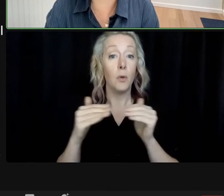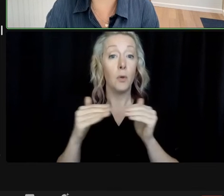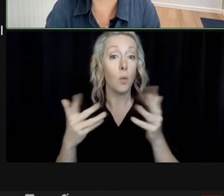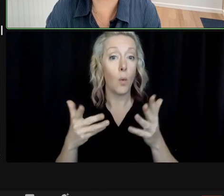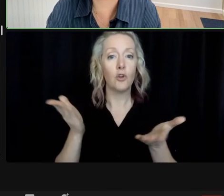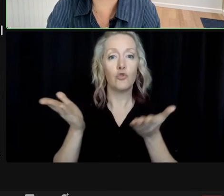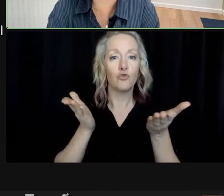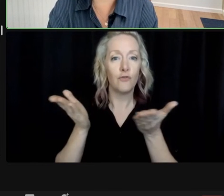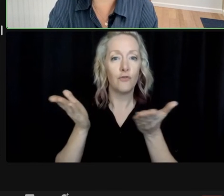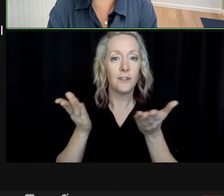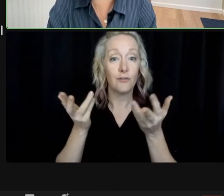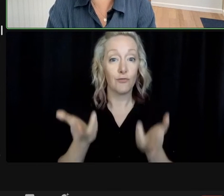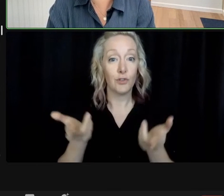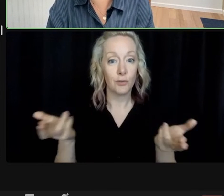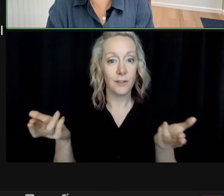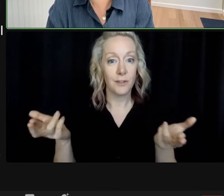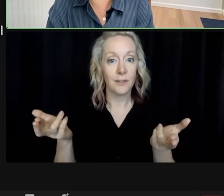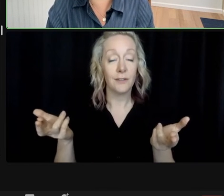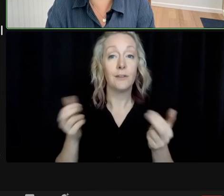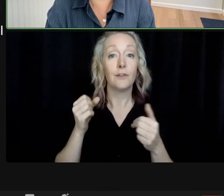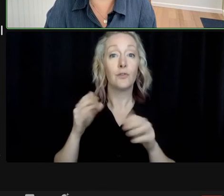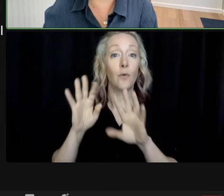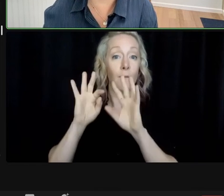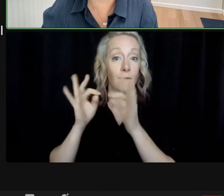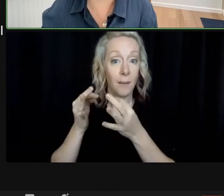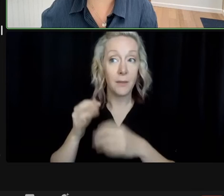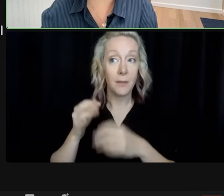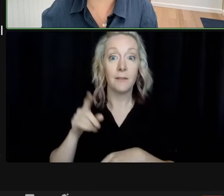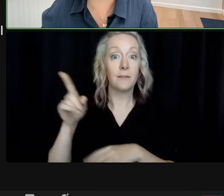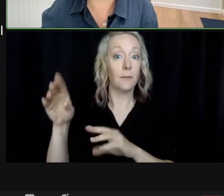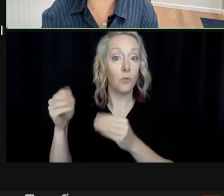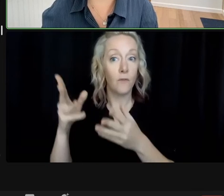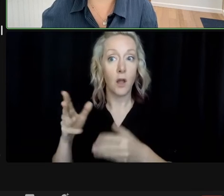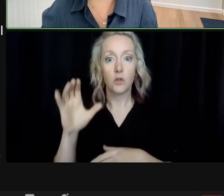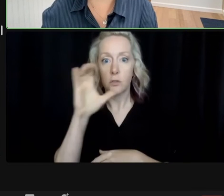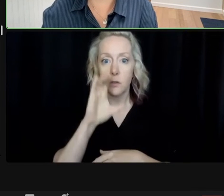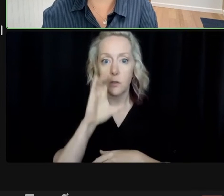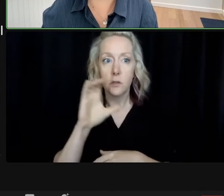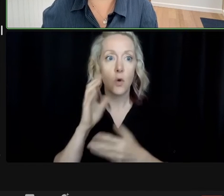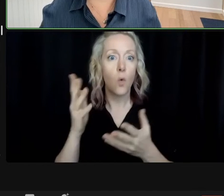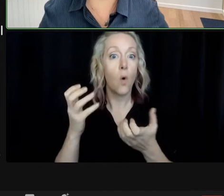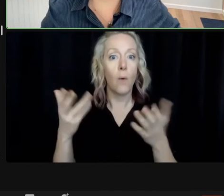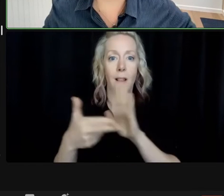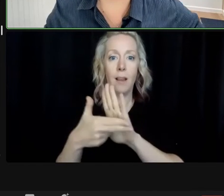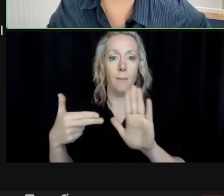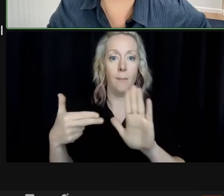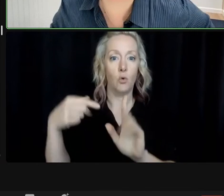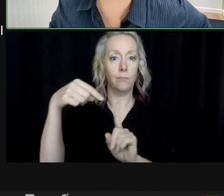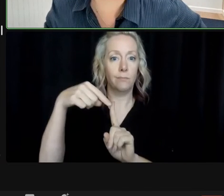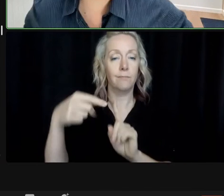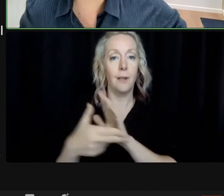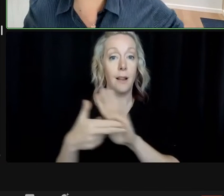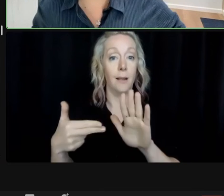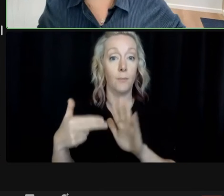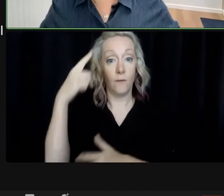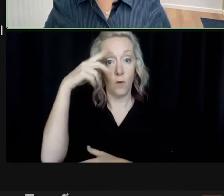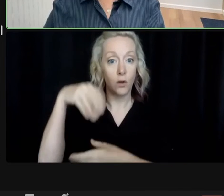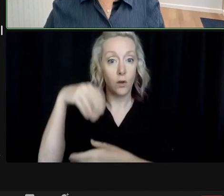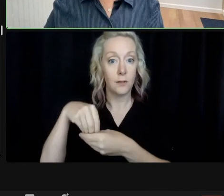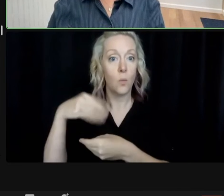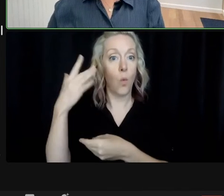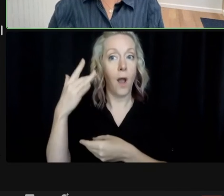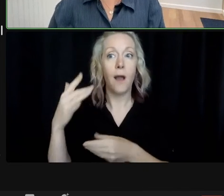supportive resources. So families and service providers seek out it. seek out the diagnosis of autism. And I know